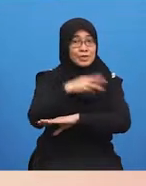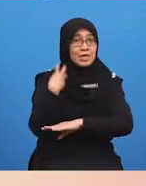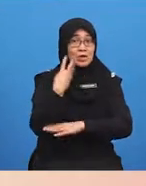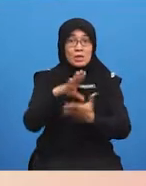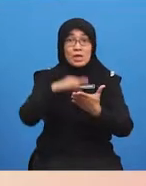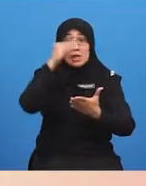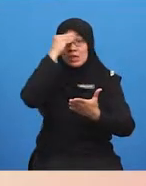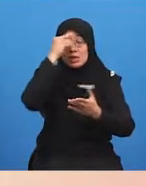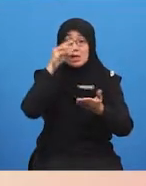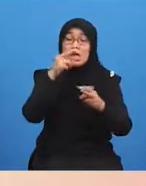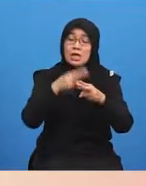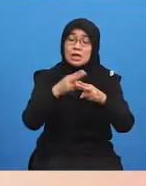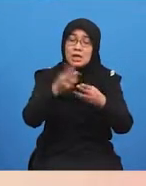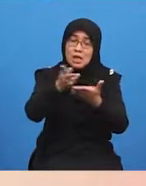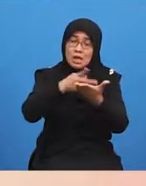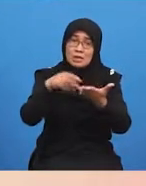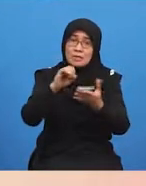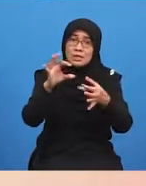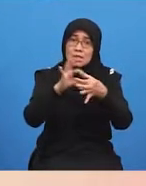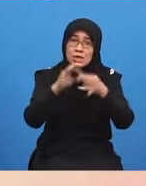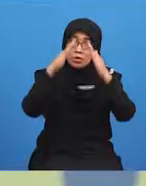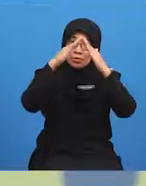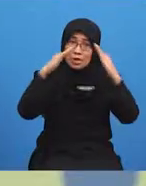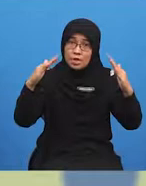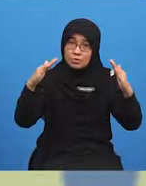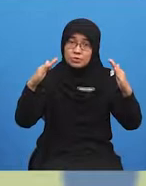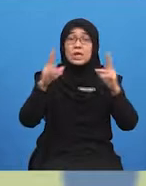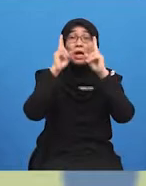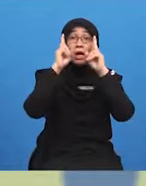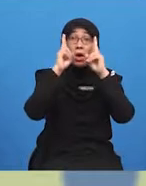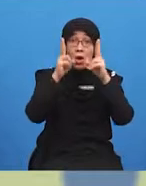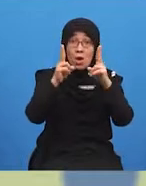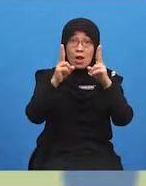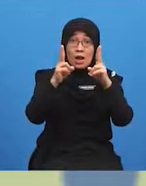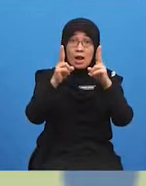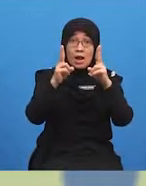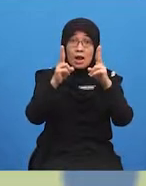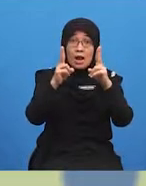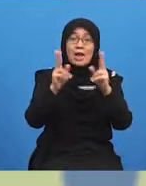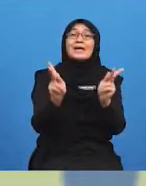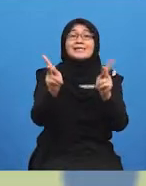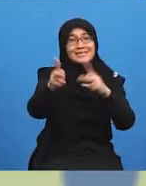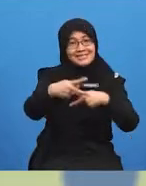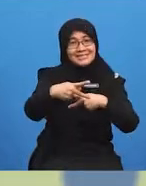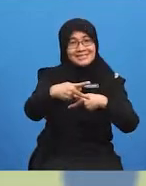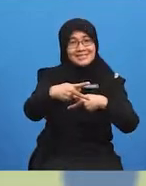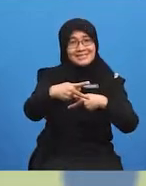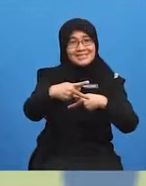episode, we learned name of parts of the house, hall, kitchen,